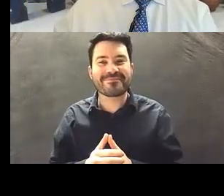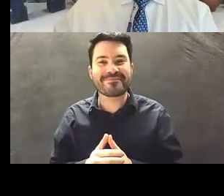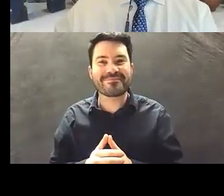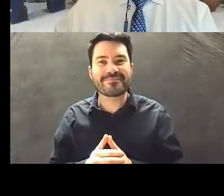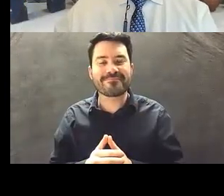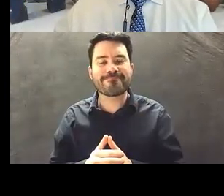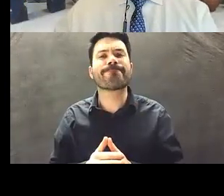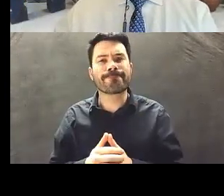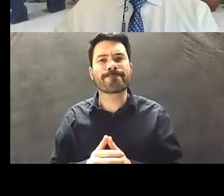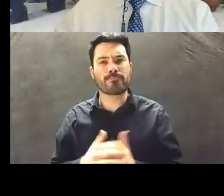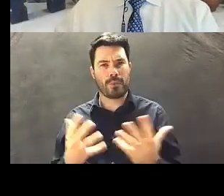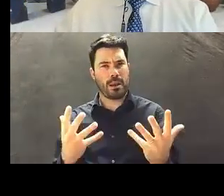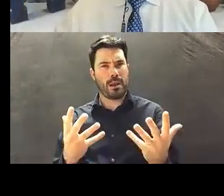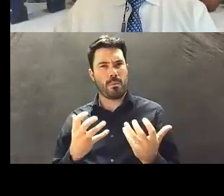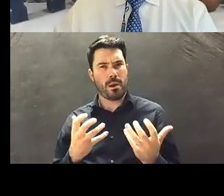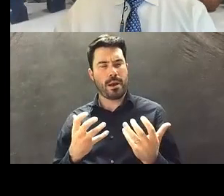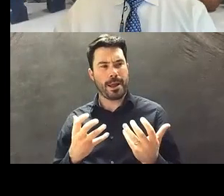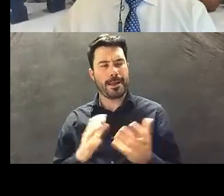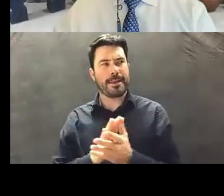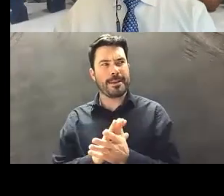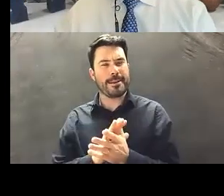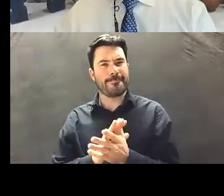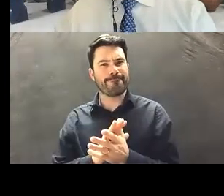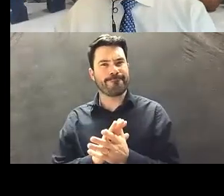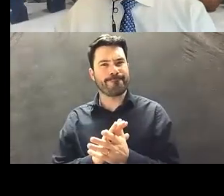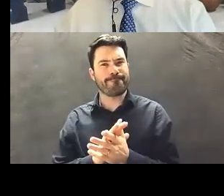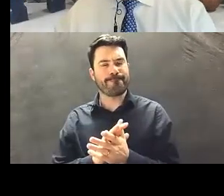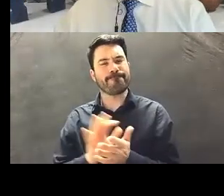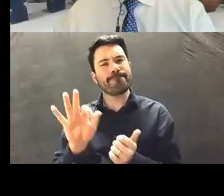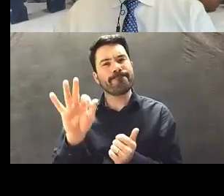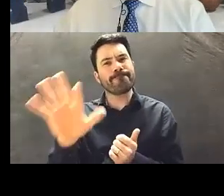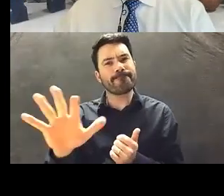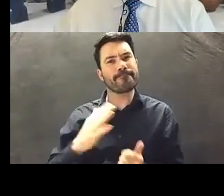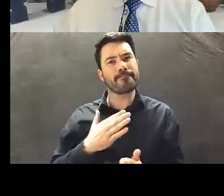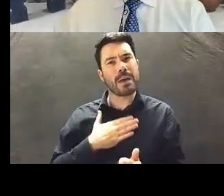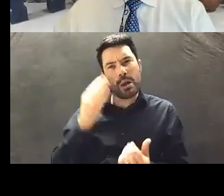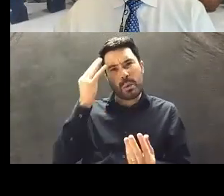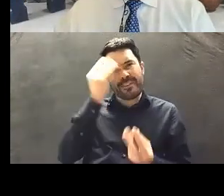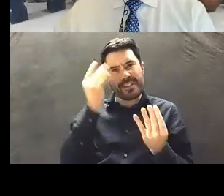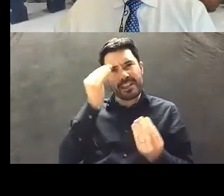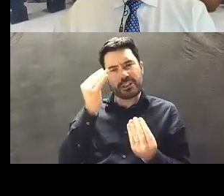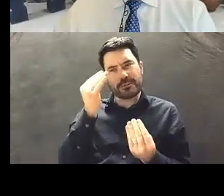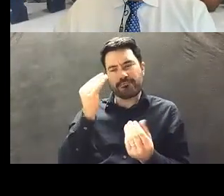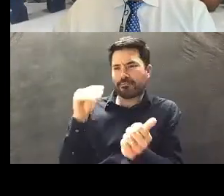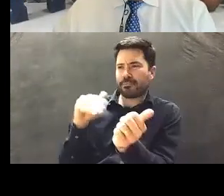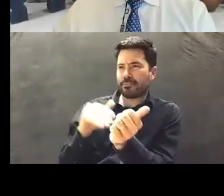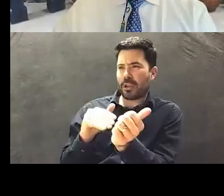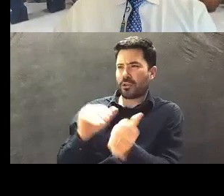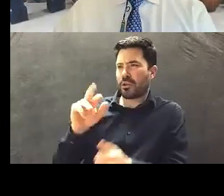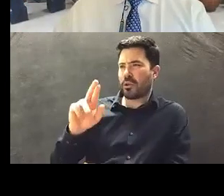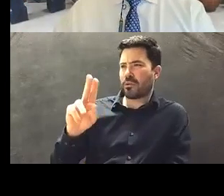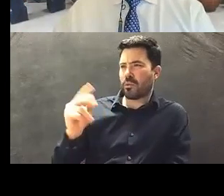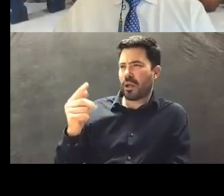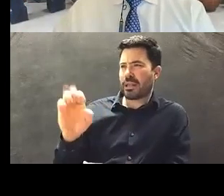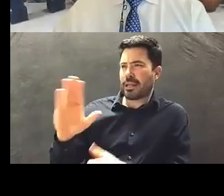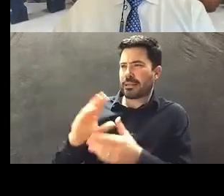I do want to share a bit of a reflection. I'm thinking about Dr. Runge's earlier comments about resilience and